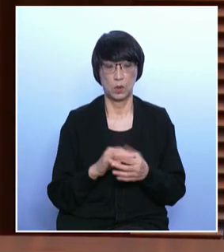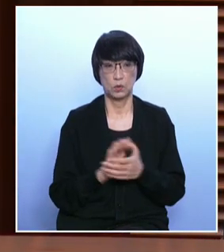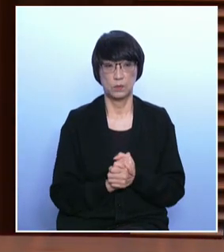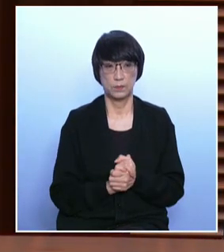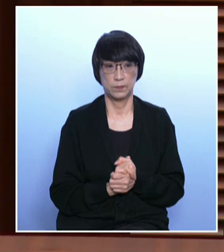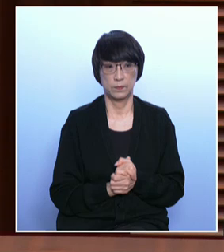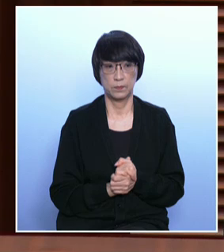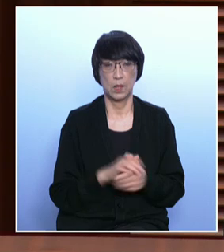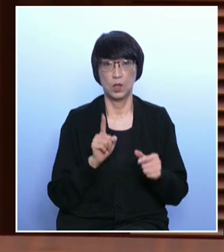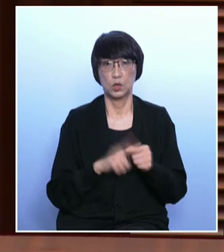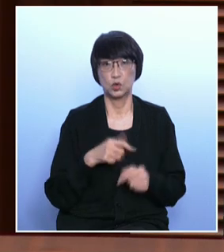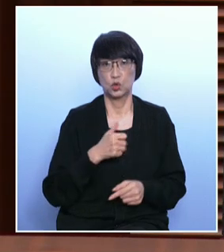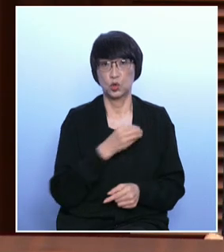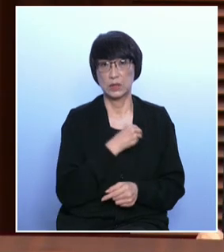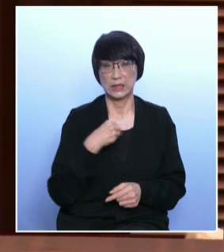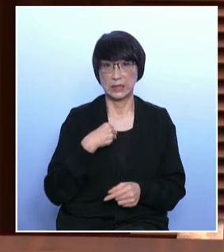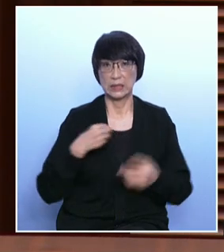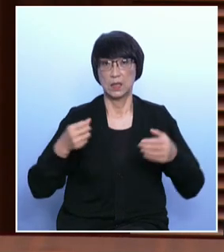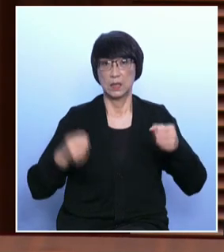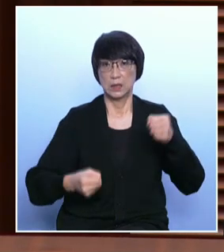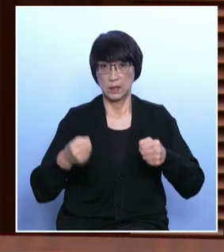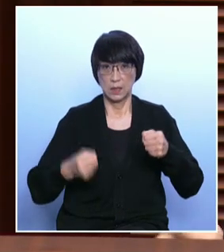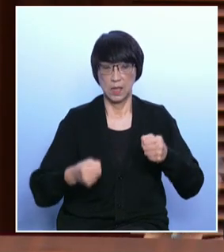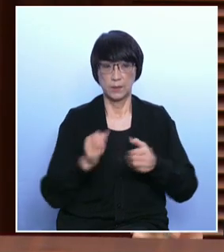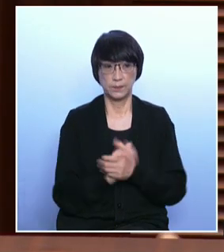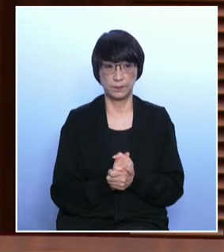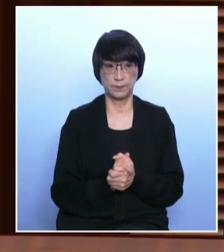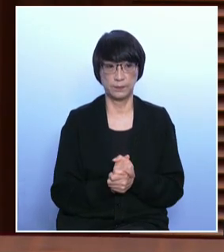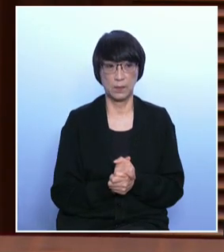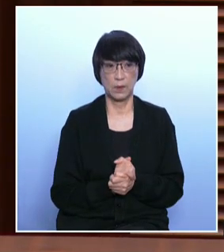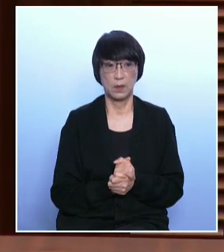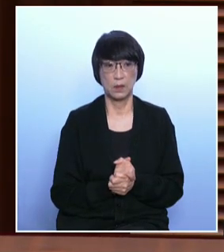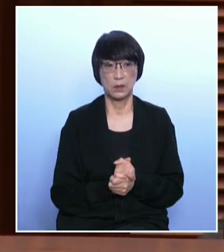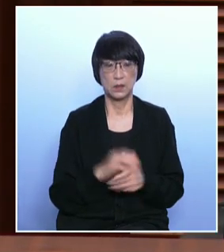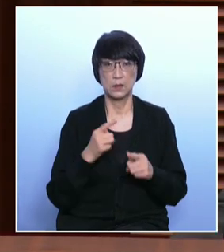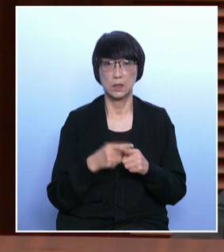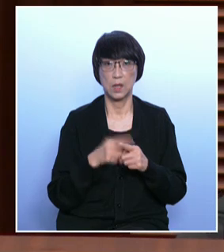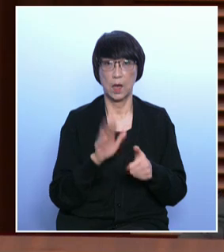Medica? In relation to CM mobile clinics,